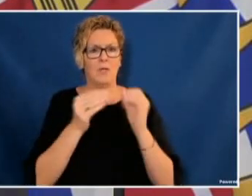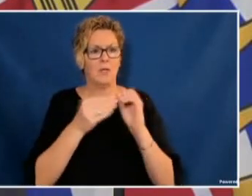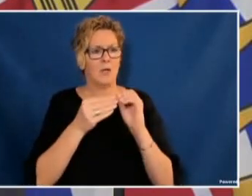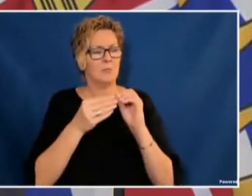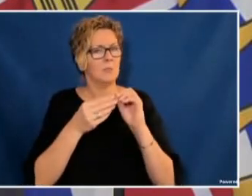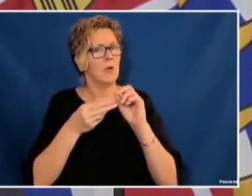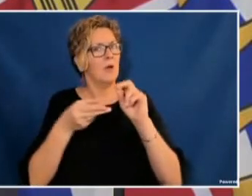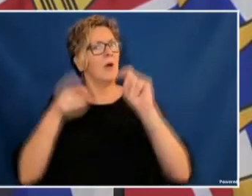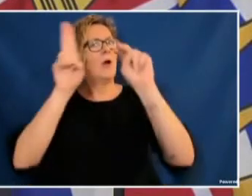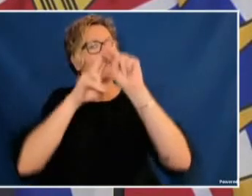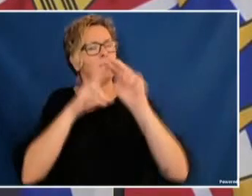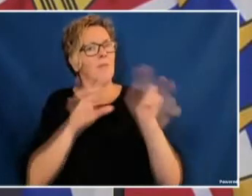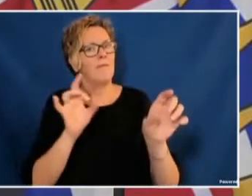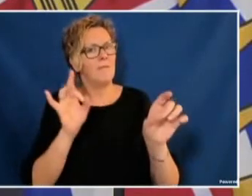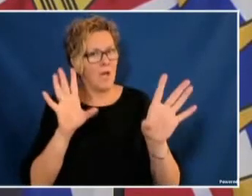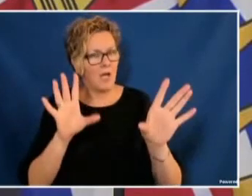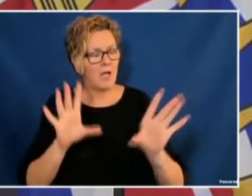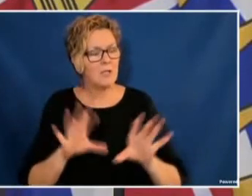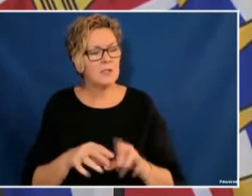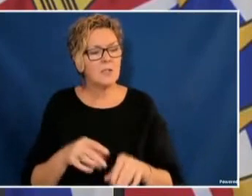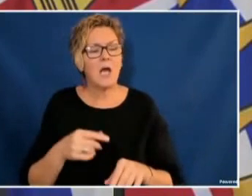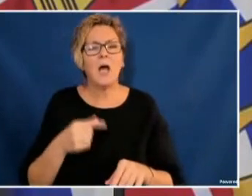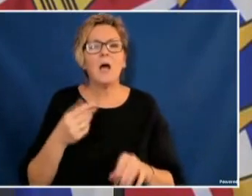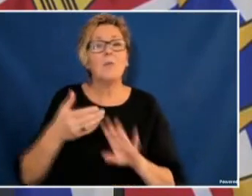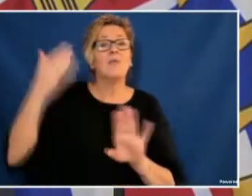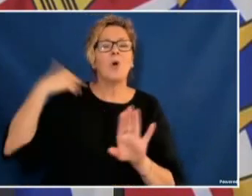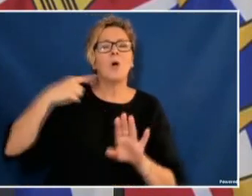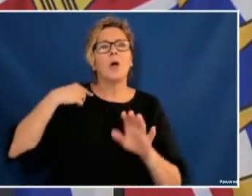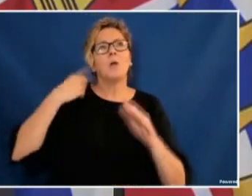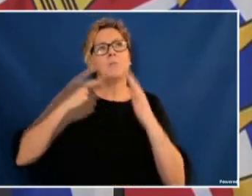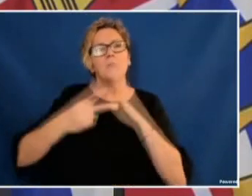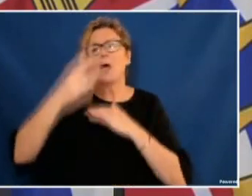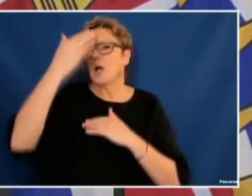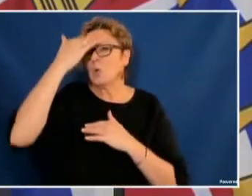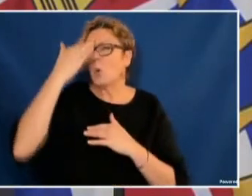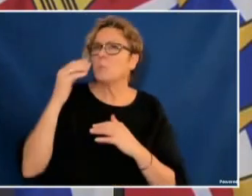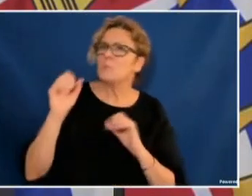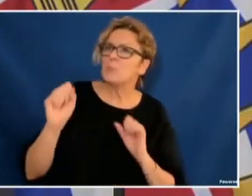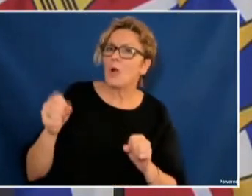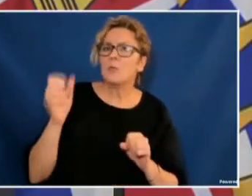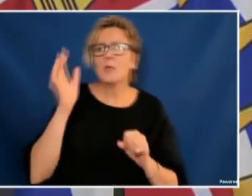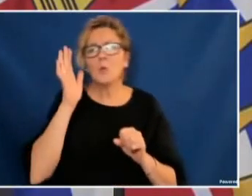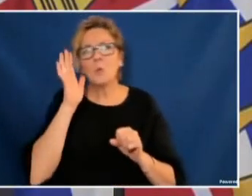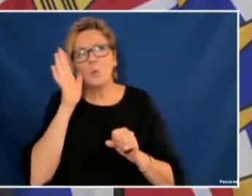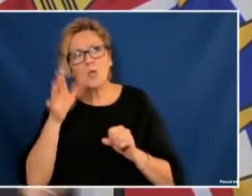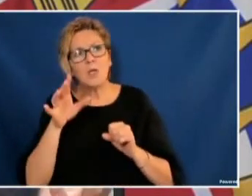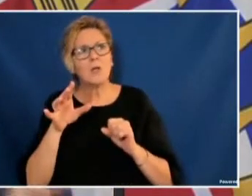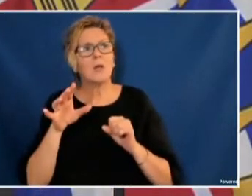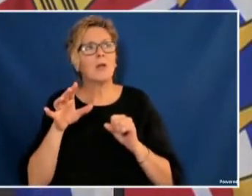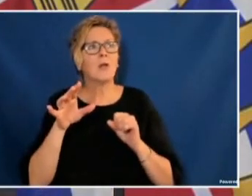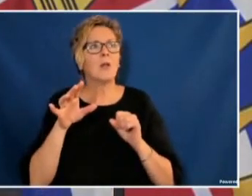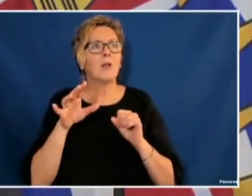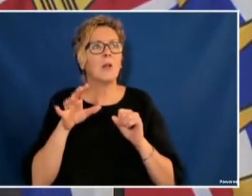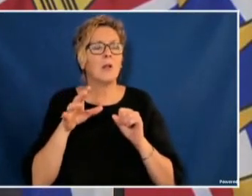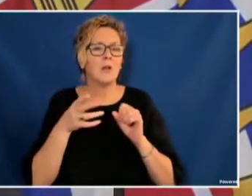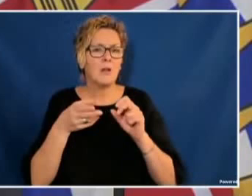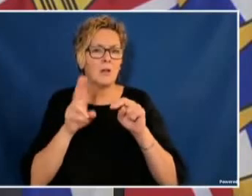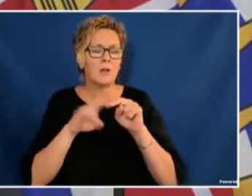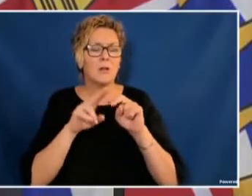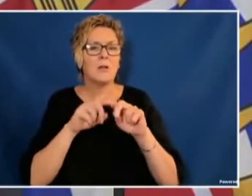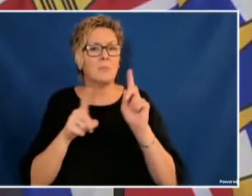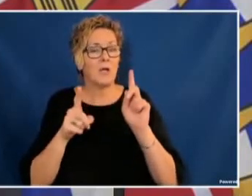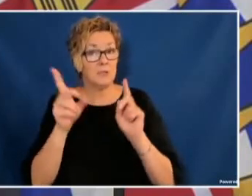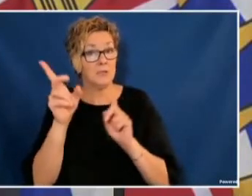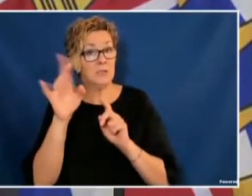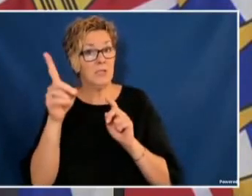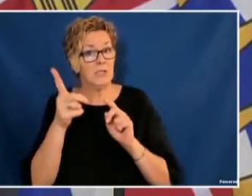can each make a difference in our own family, in our own neighborhood, in our own community, and that makes a difference for all of